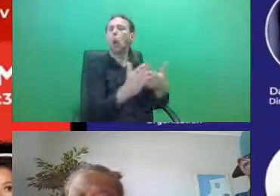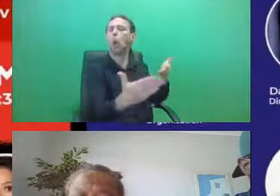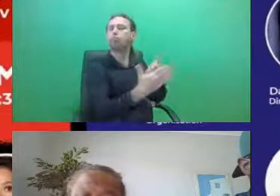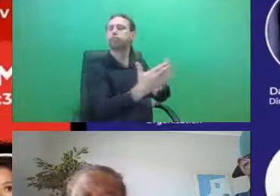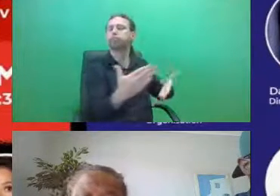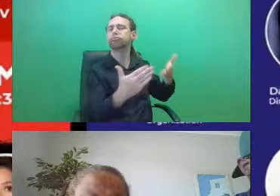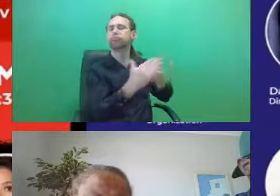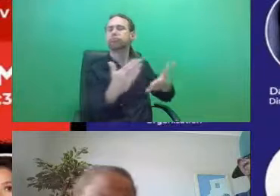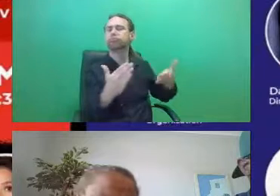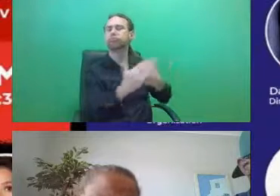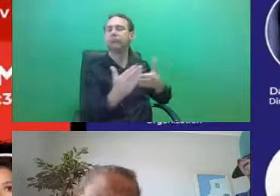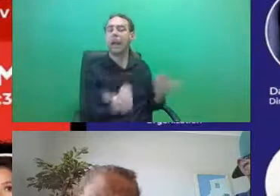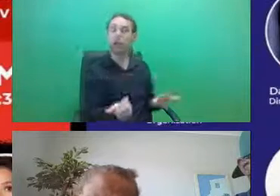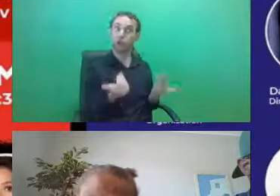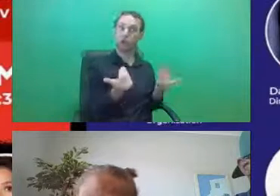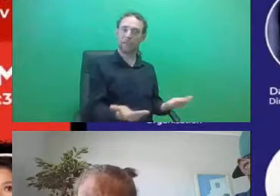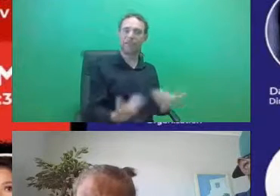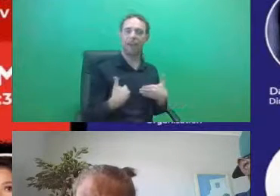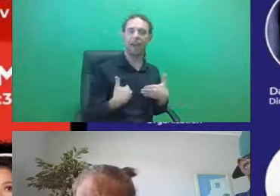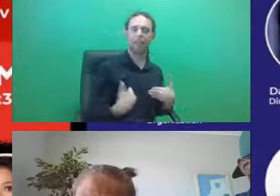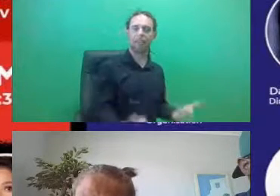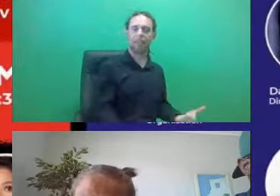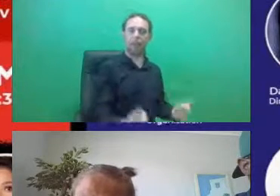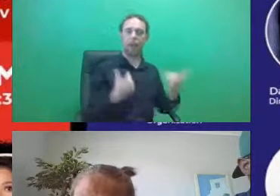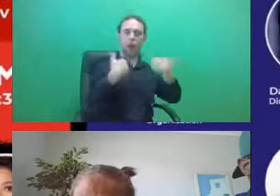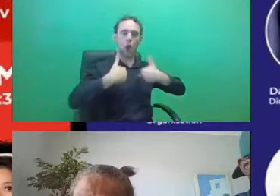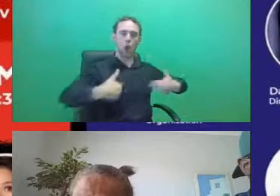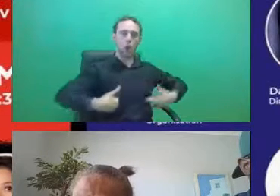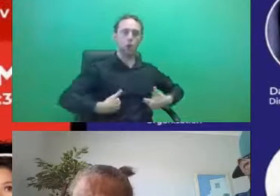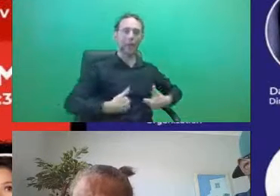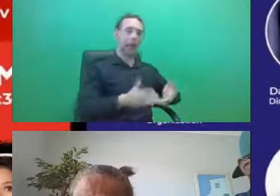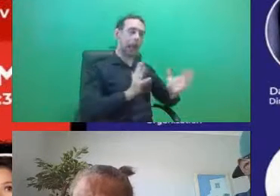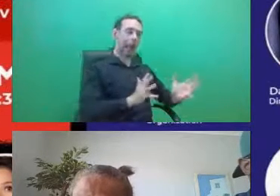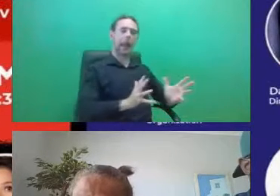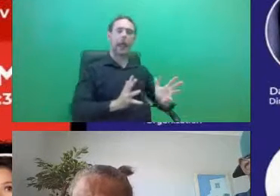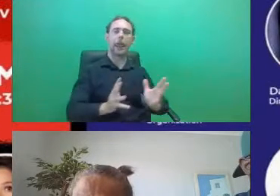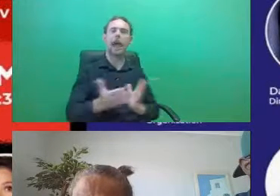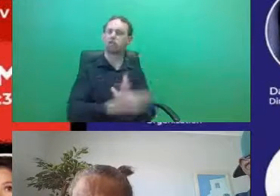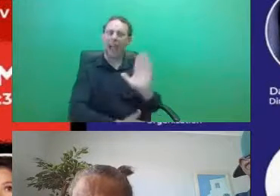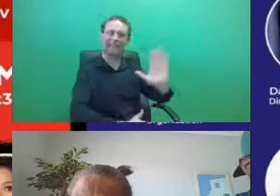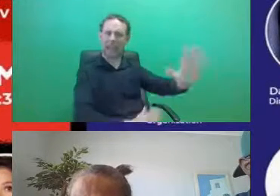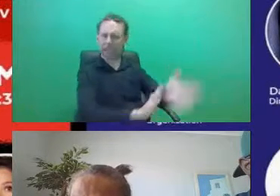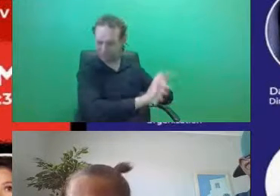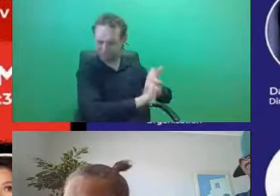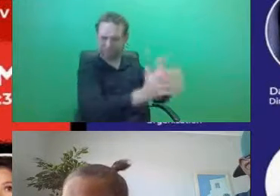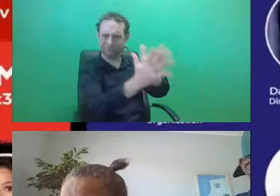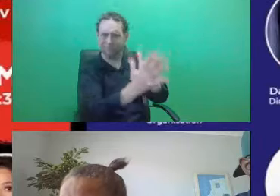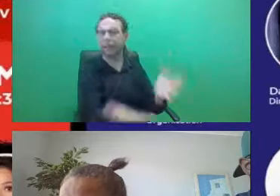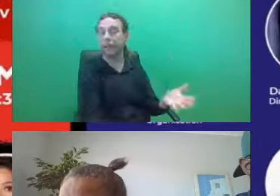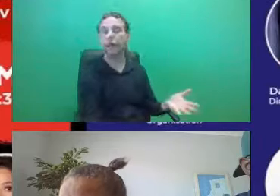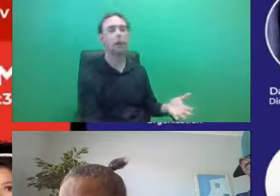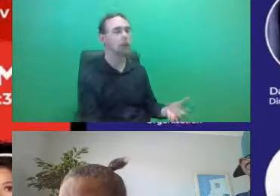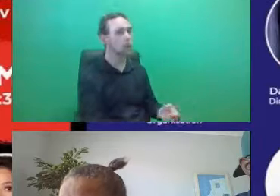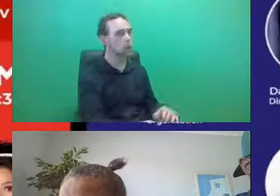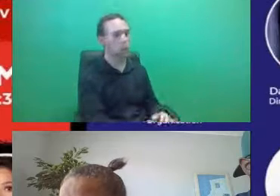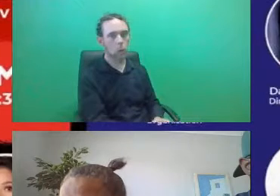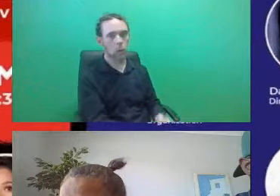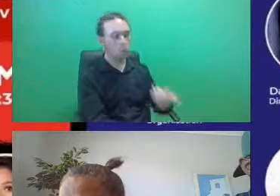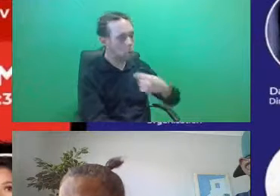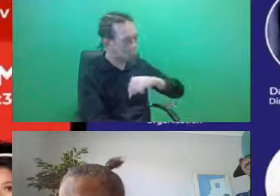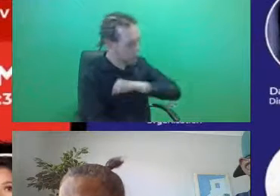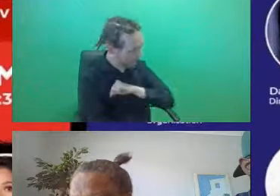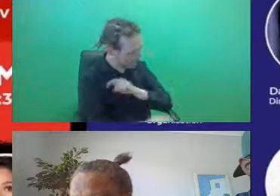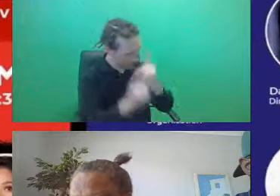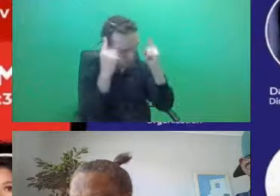service, access to healthcare, access to human rights in general. So I think that we should get into